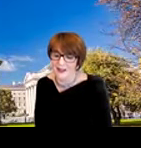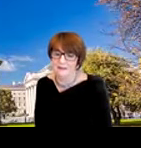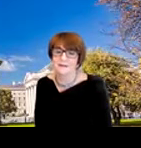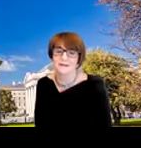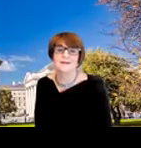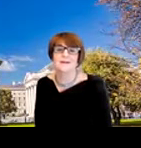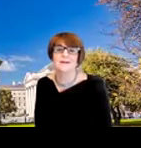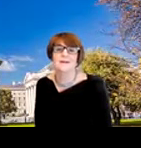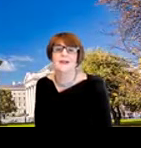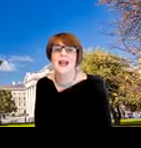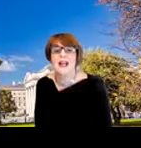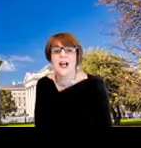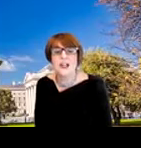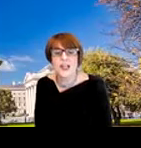many.